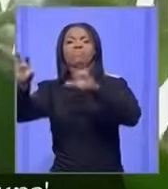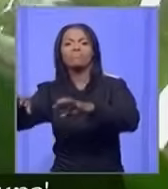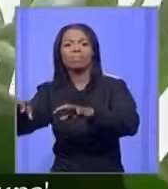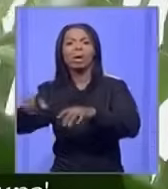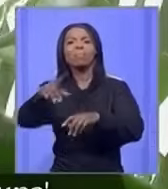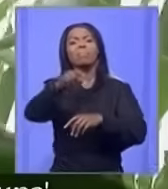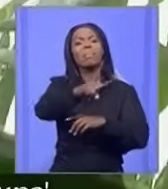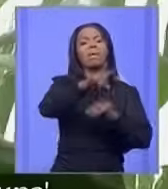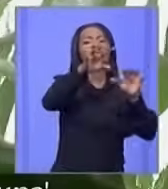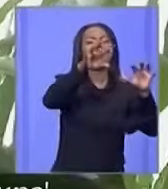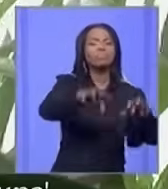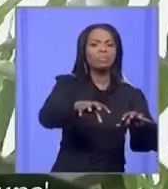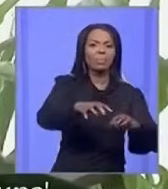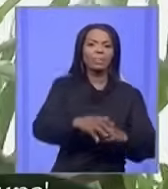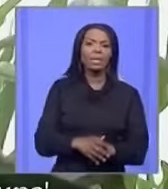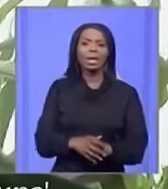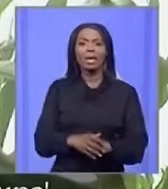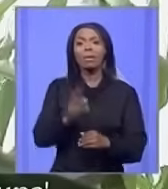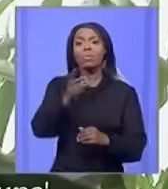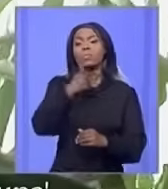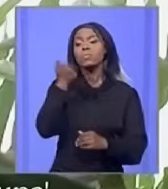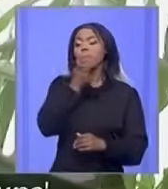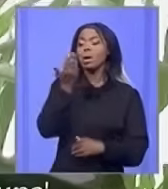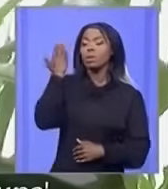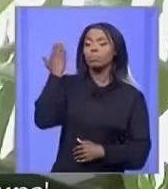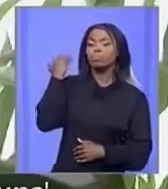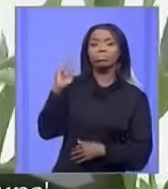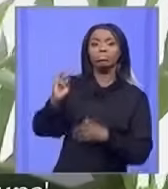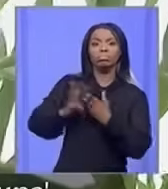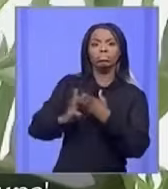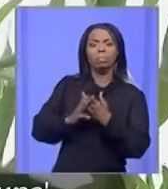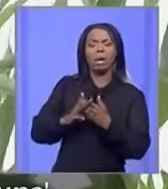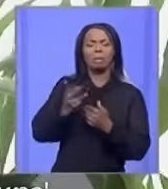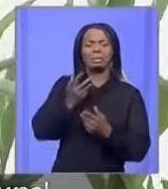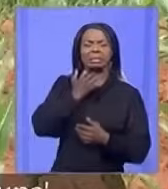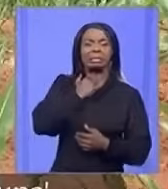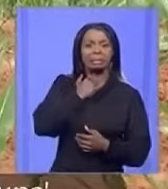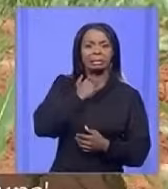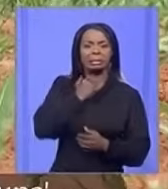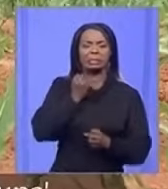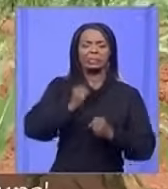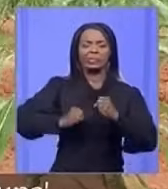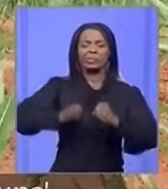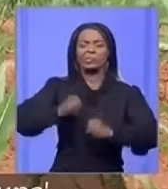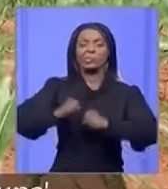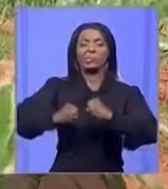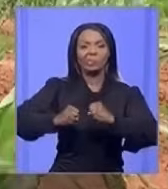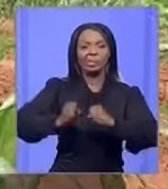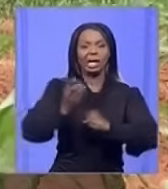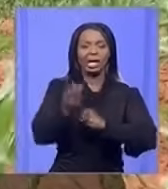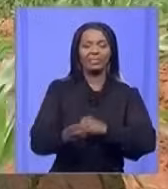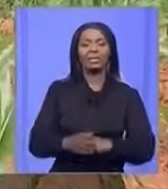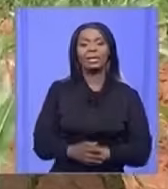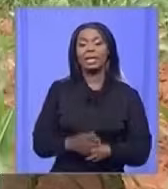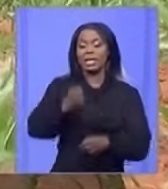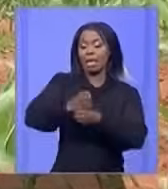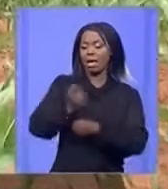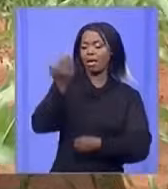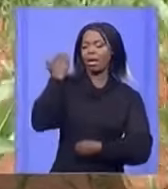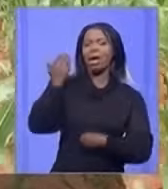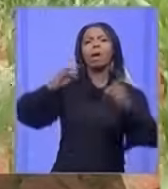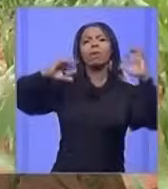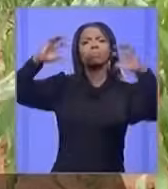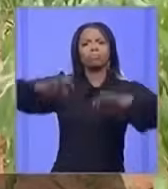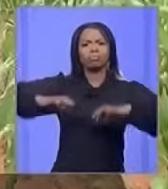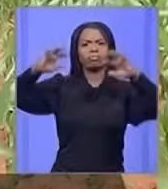tikoloho tsena, dibeke tse mmalwa tse fetileng ebile tse boima ho balemi. We've had good rains in last year, but the